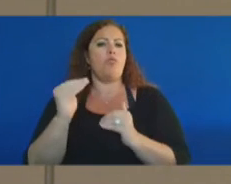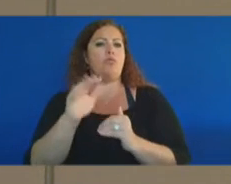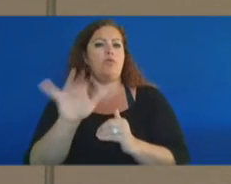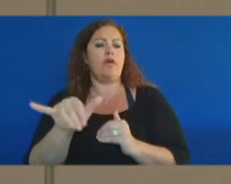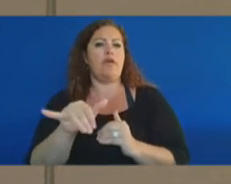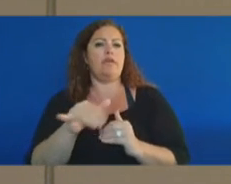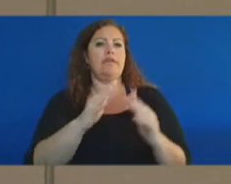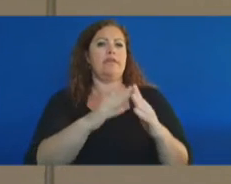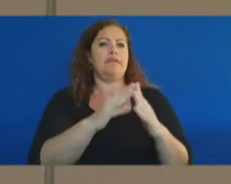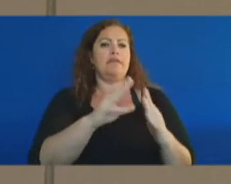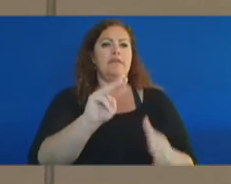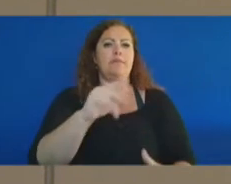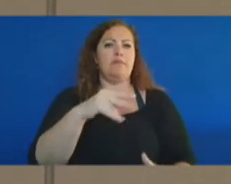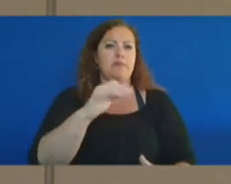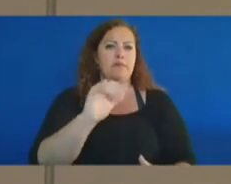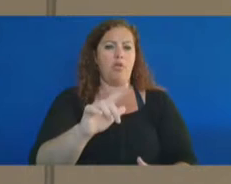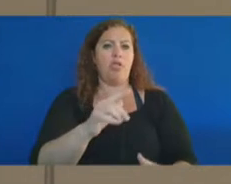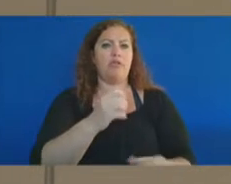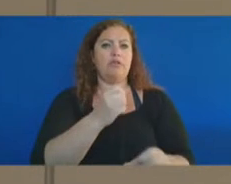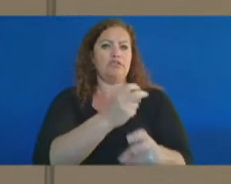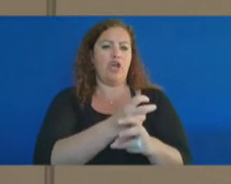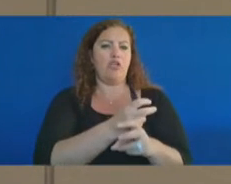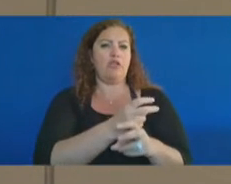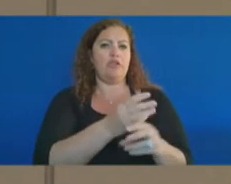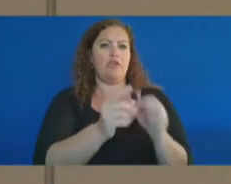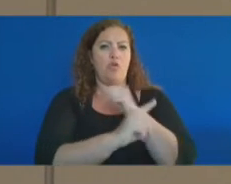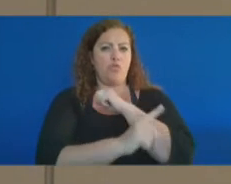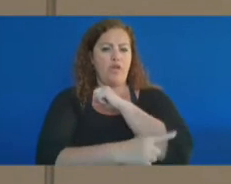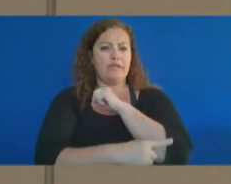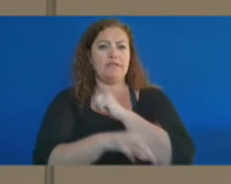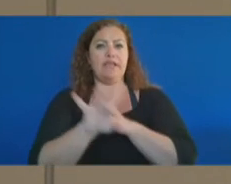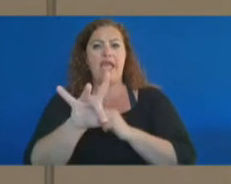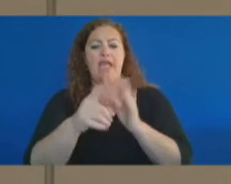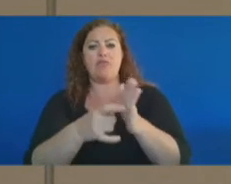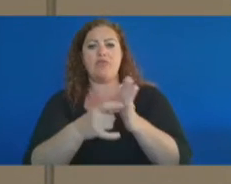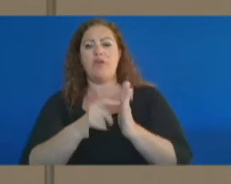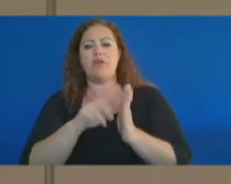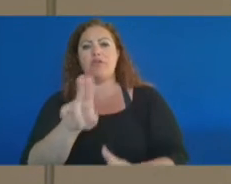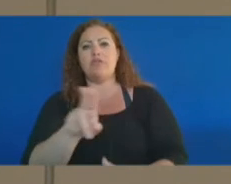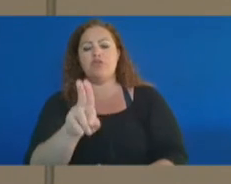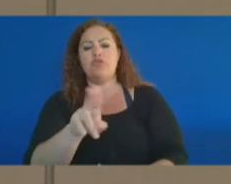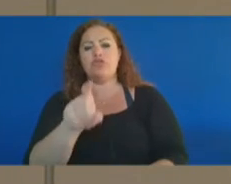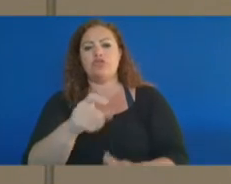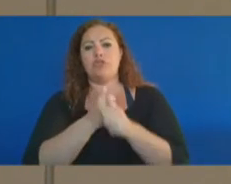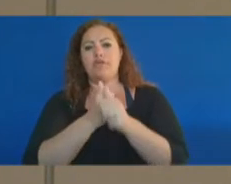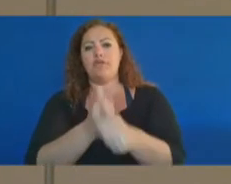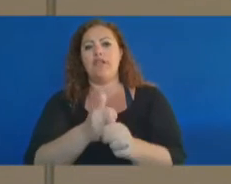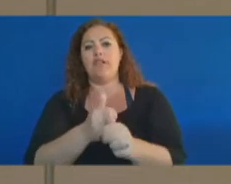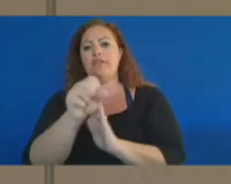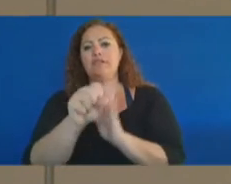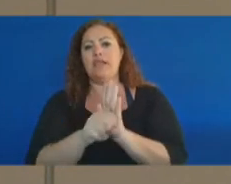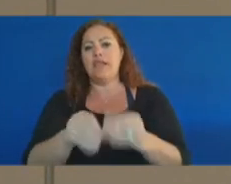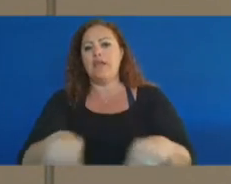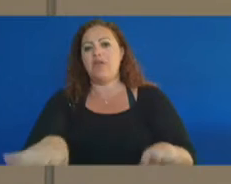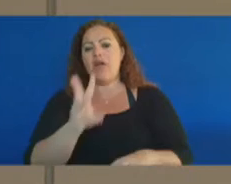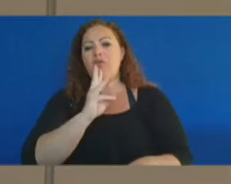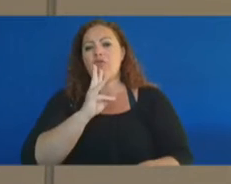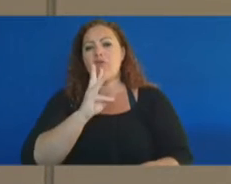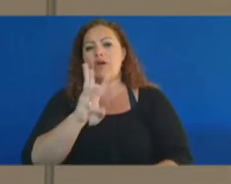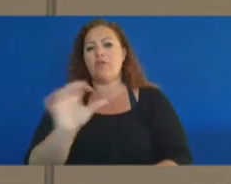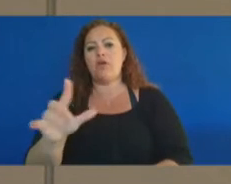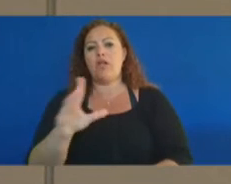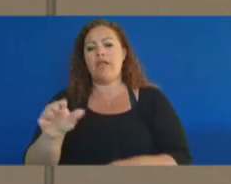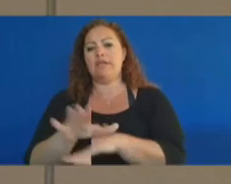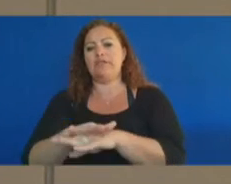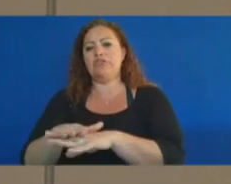Waste landfill units and eight adding a requirement that the use shall comply with the state groundwater well and surface water requirements for